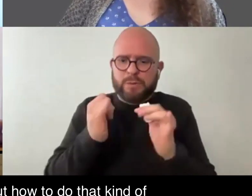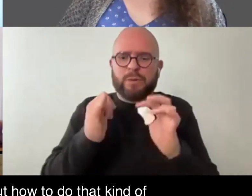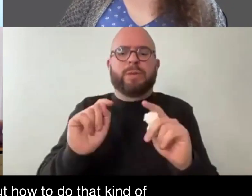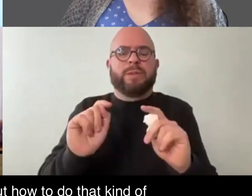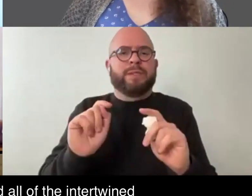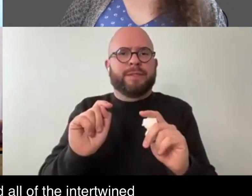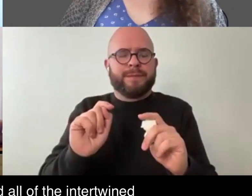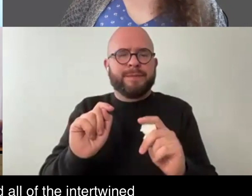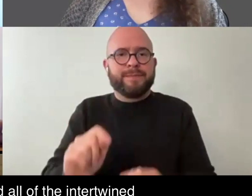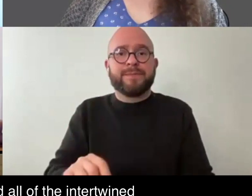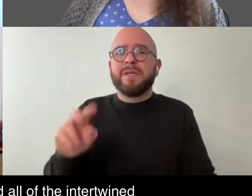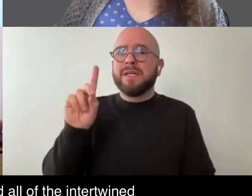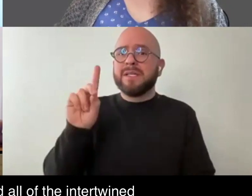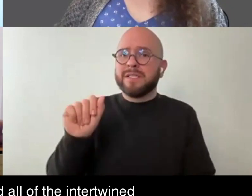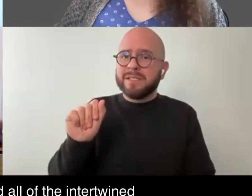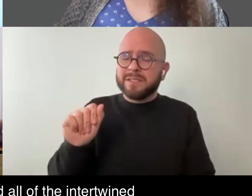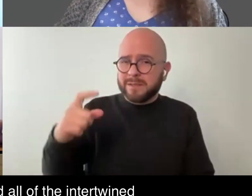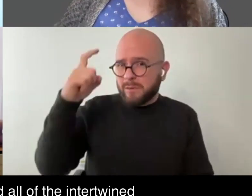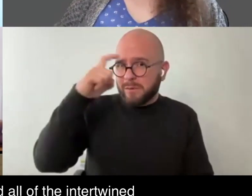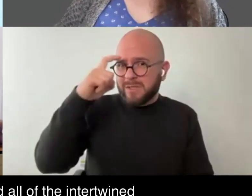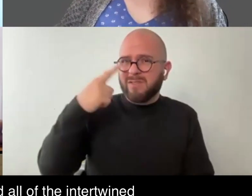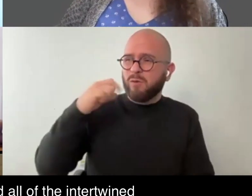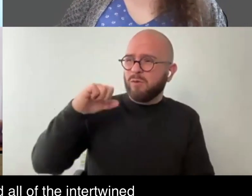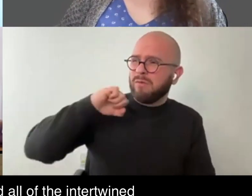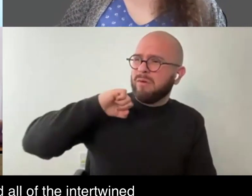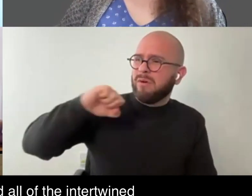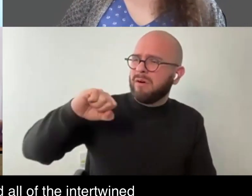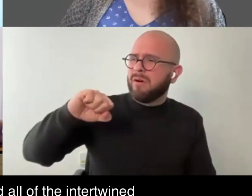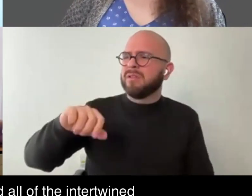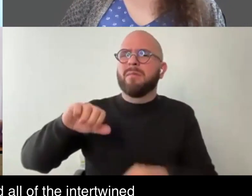Disability wisdom for resisting ableism and all